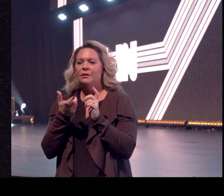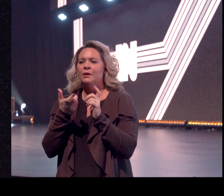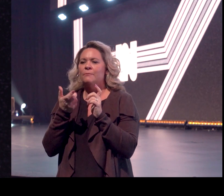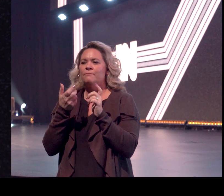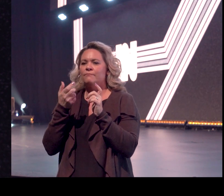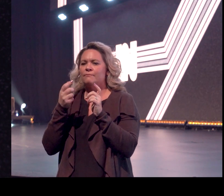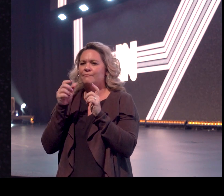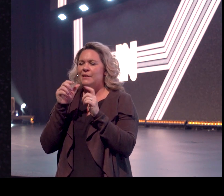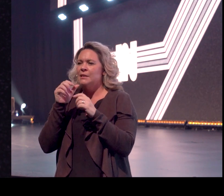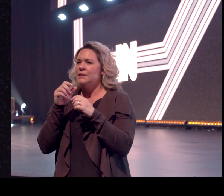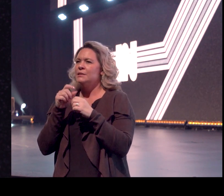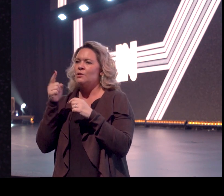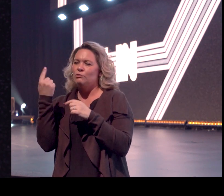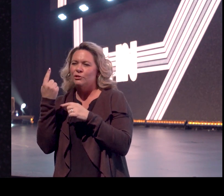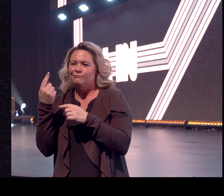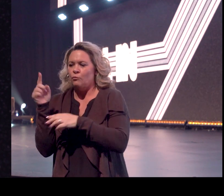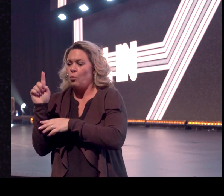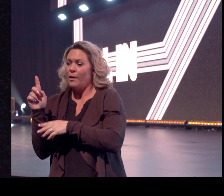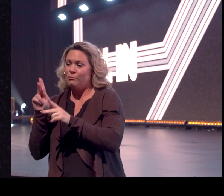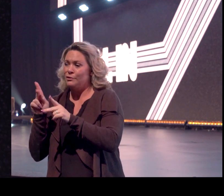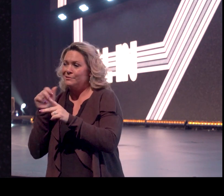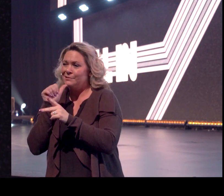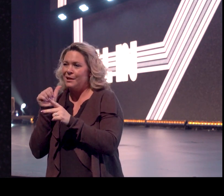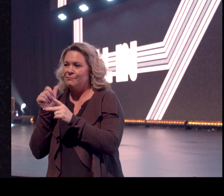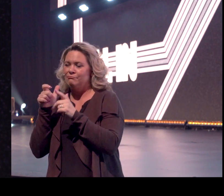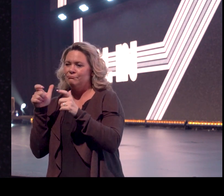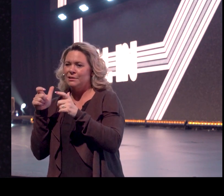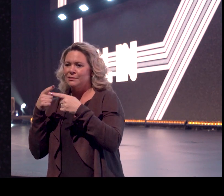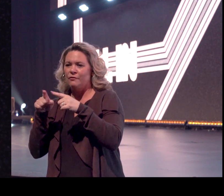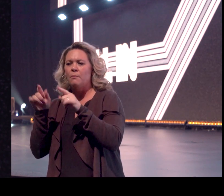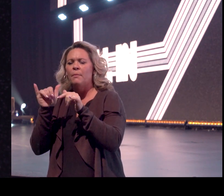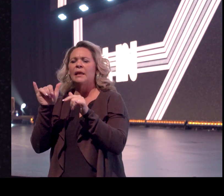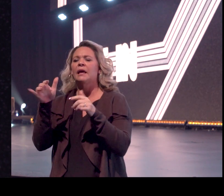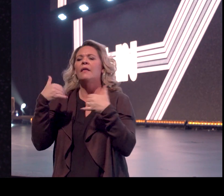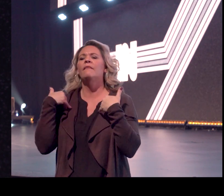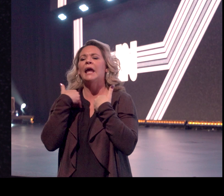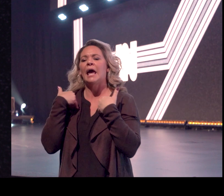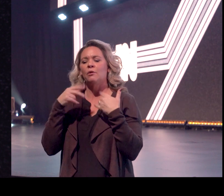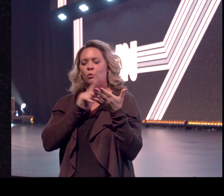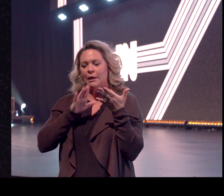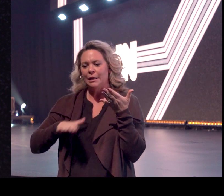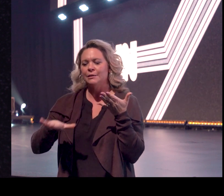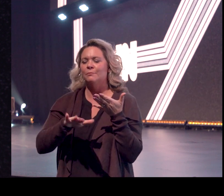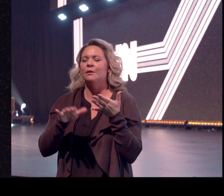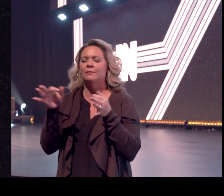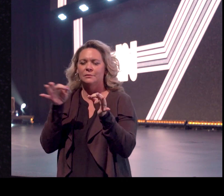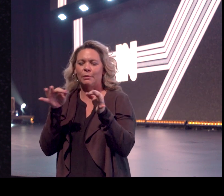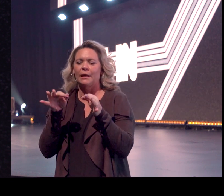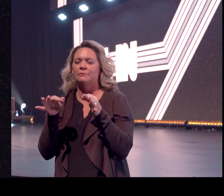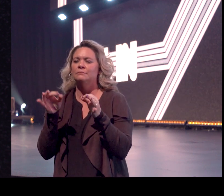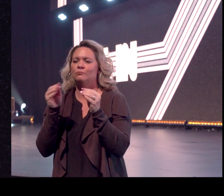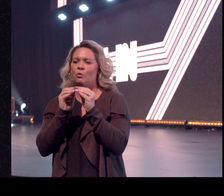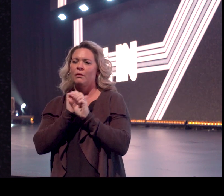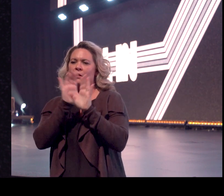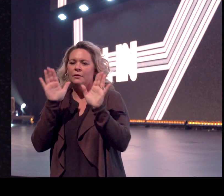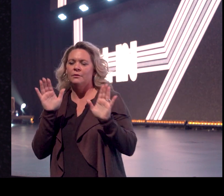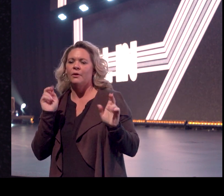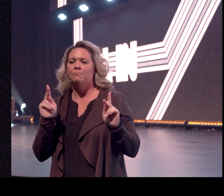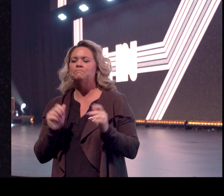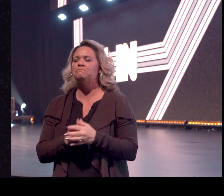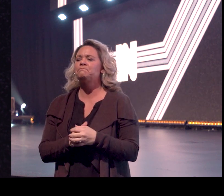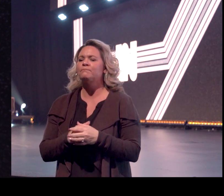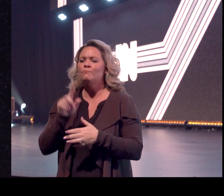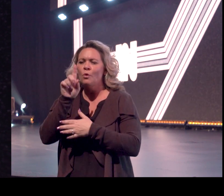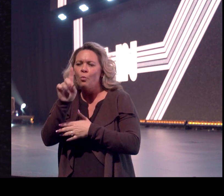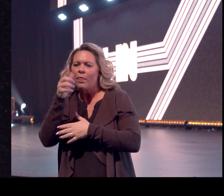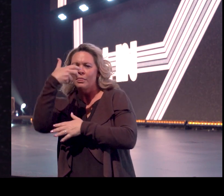changes based on if it was just an individual. Can I give you some examples just from the animal kingdom? And we can have a little fun today. And if you know the answers, you can shout